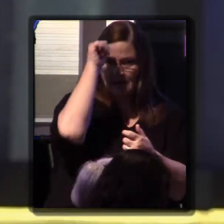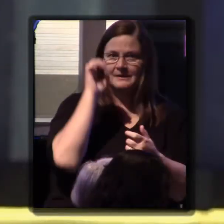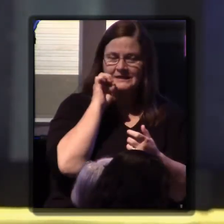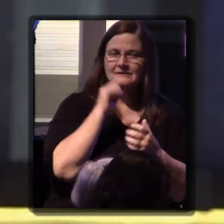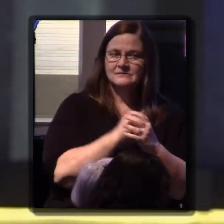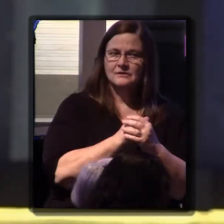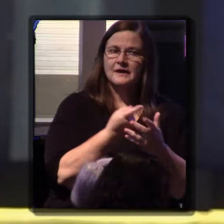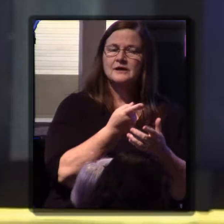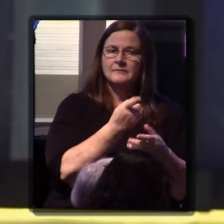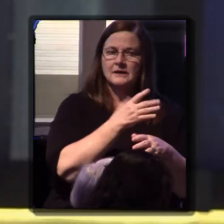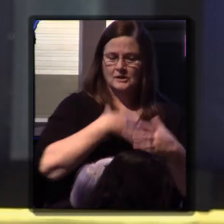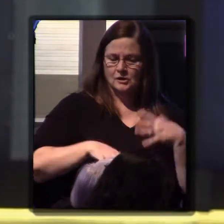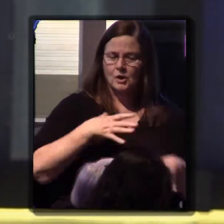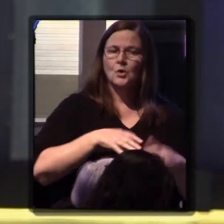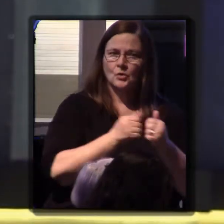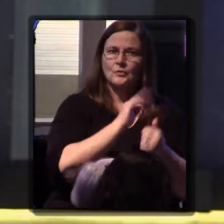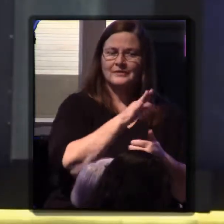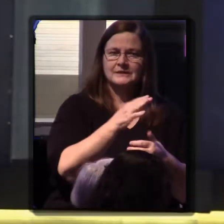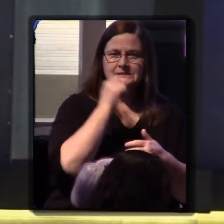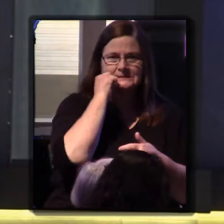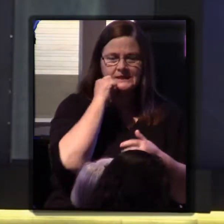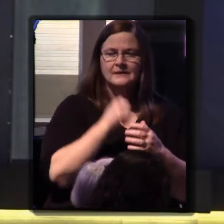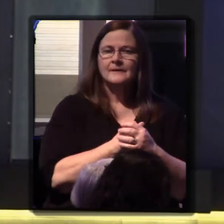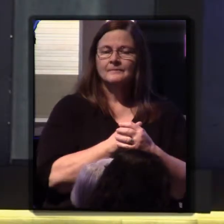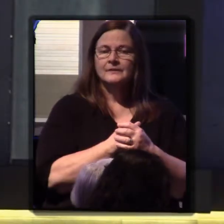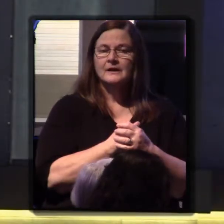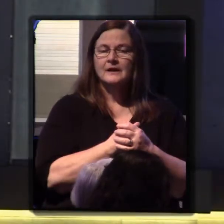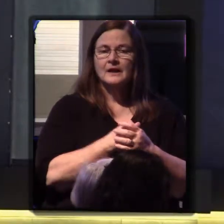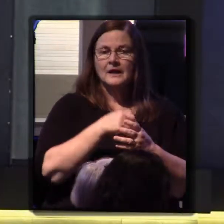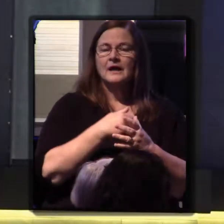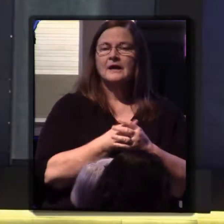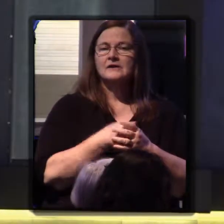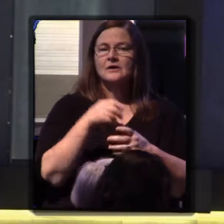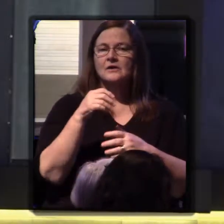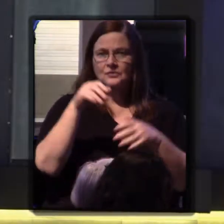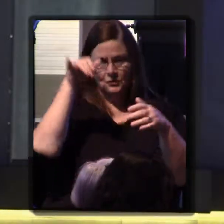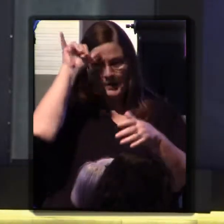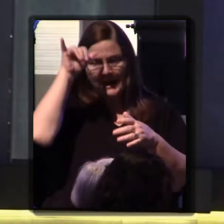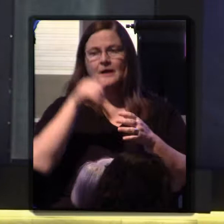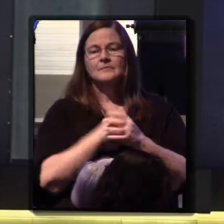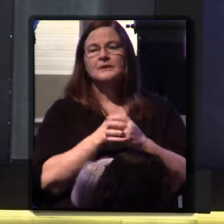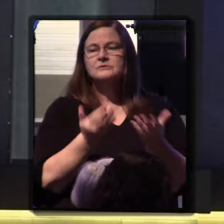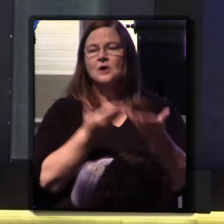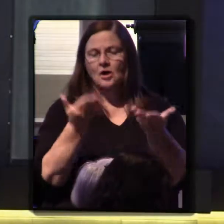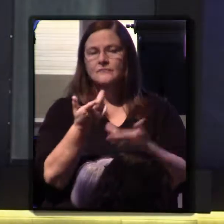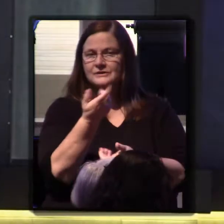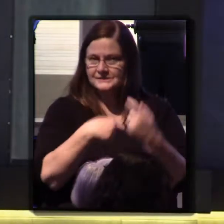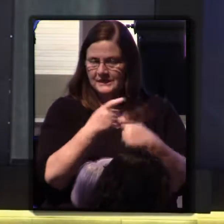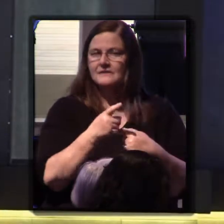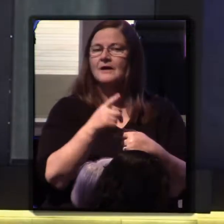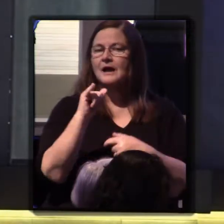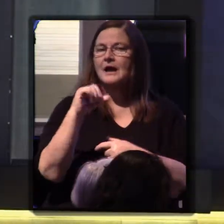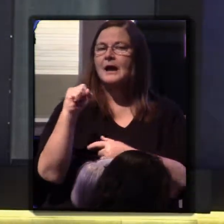the sin of Adam and Eve so that they could be clothed in his skin. and the ram that was offered in Isaac's